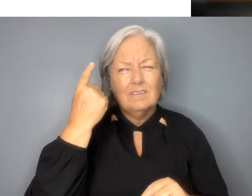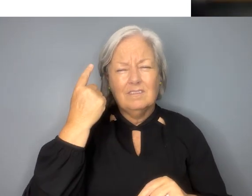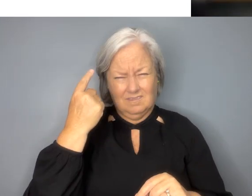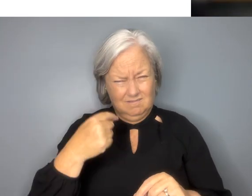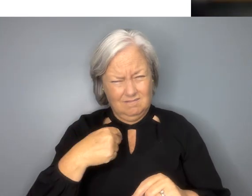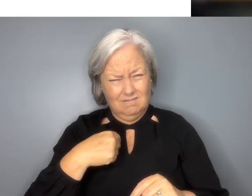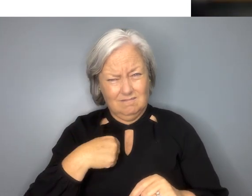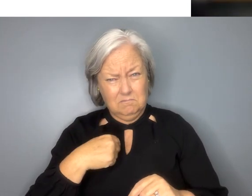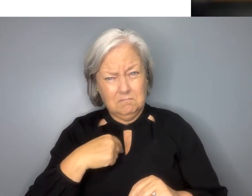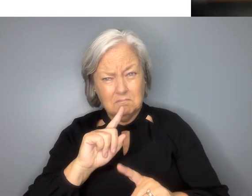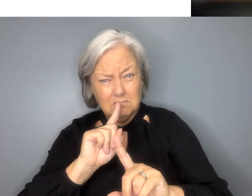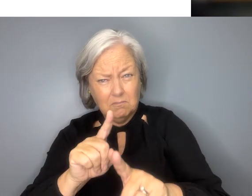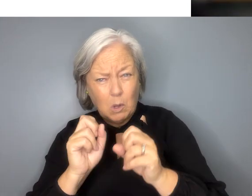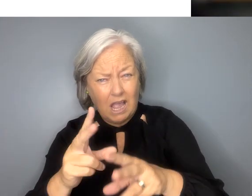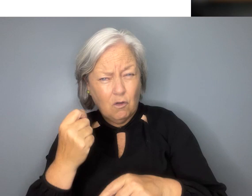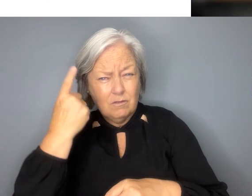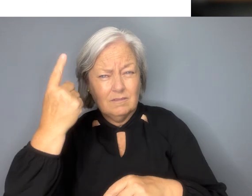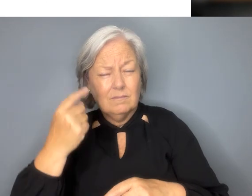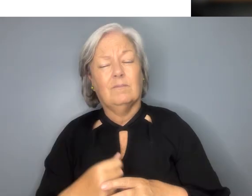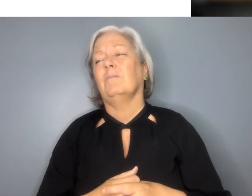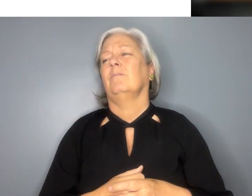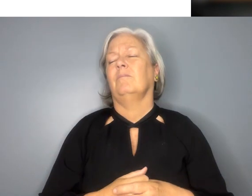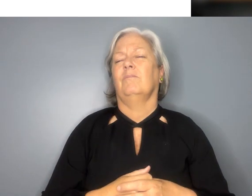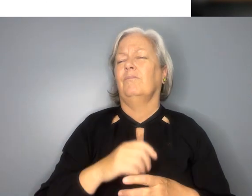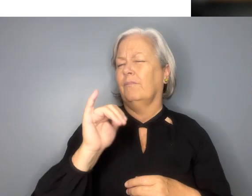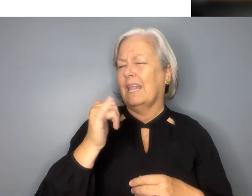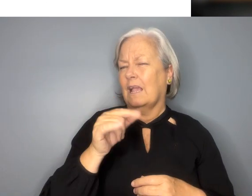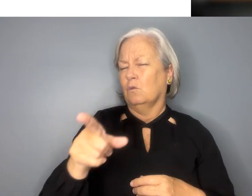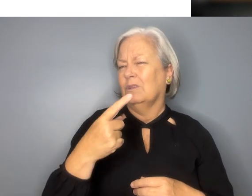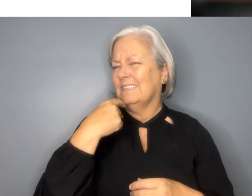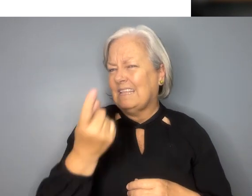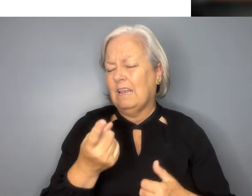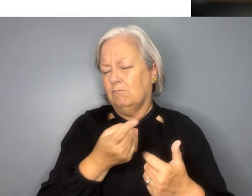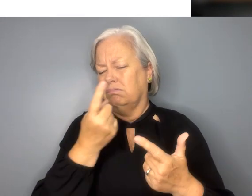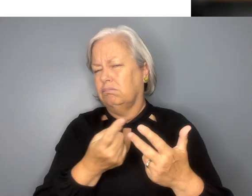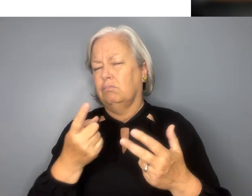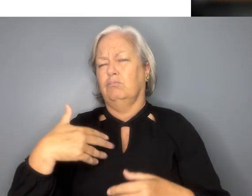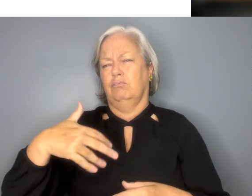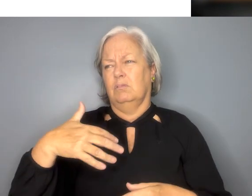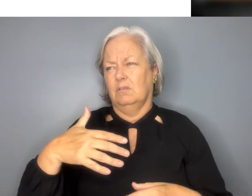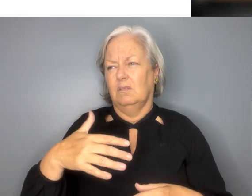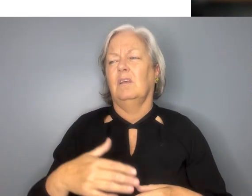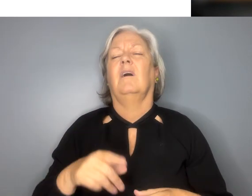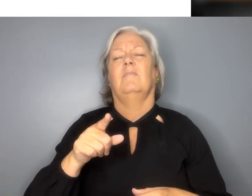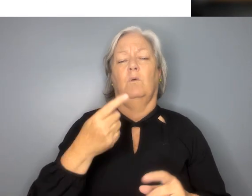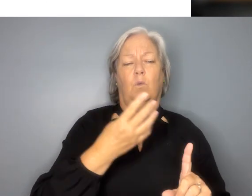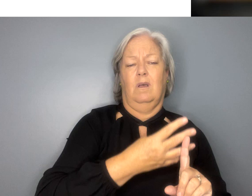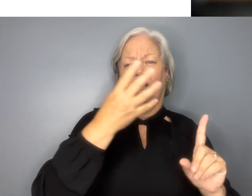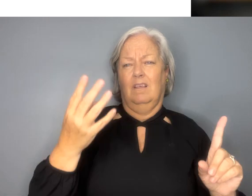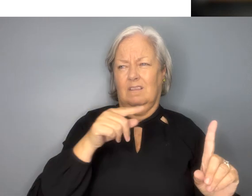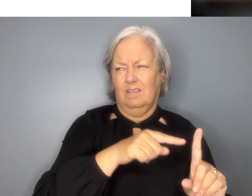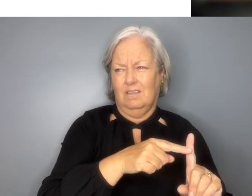Does that answer your question well? Absolutely. Anyway, you touched on quite a few things, particularly around this tension between